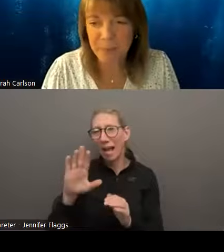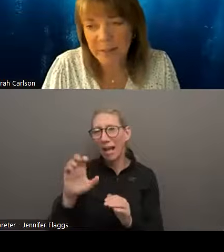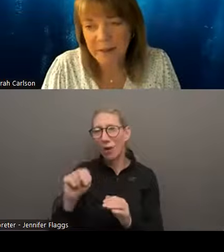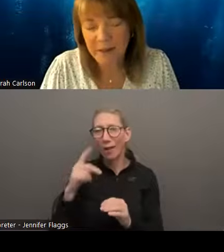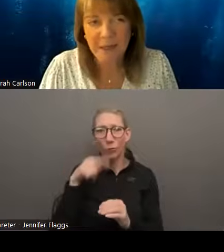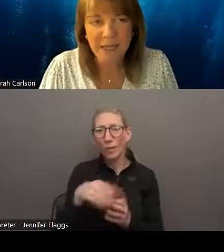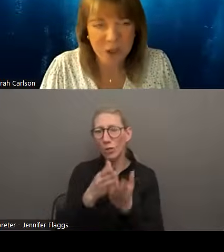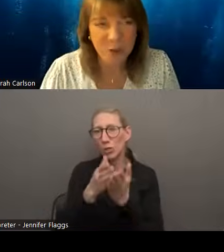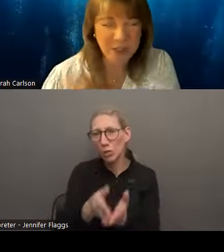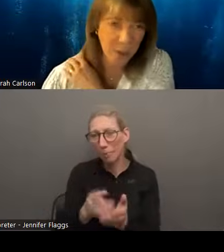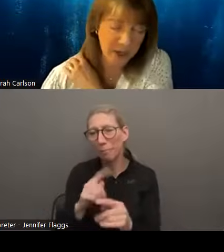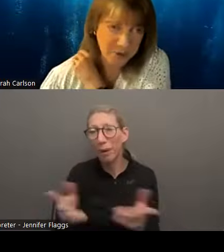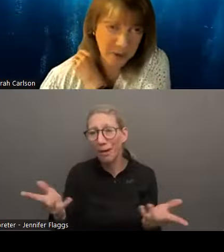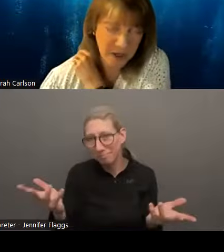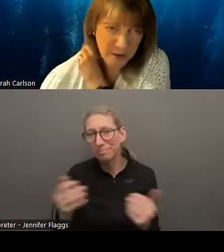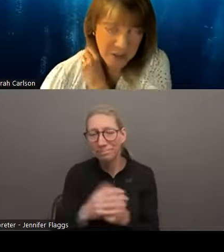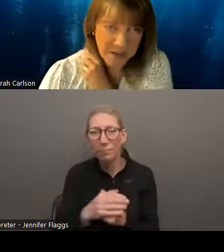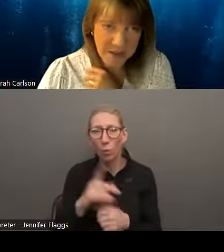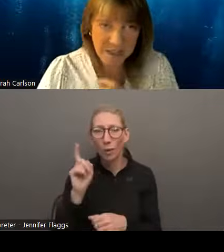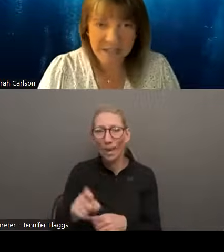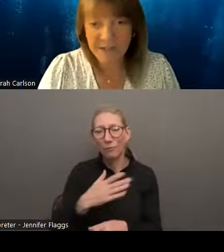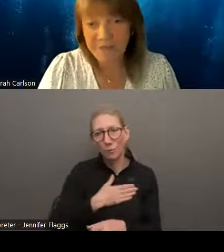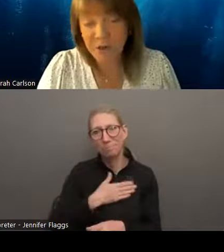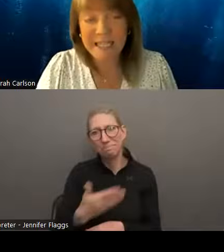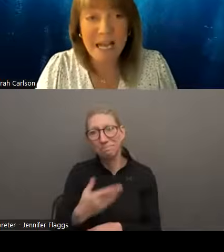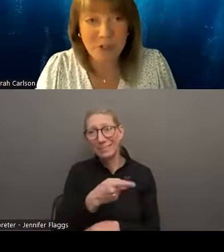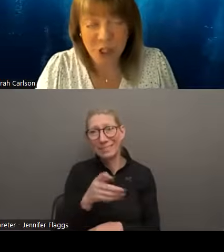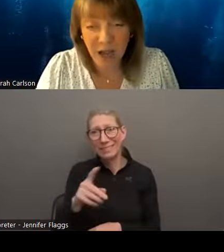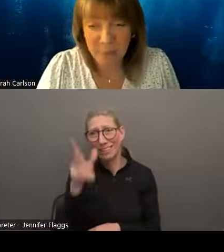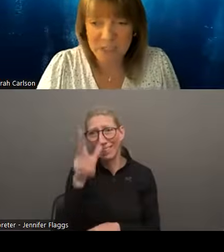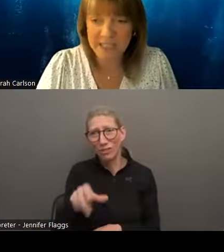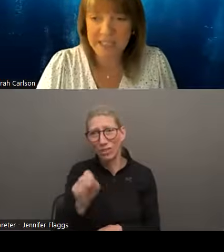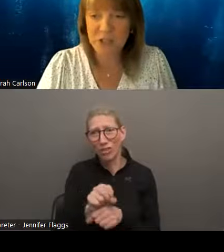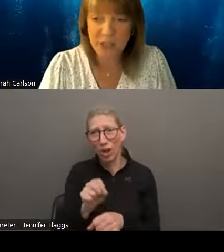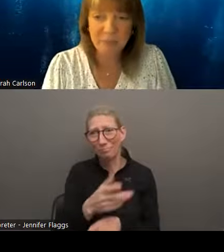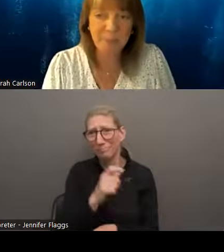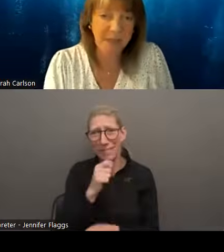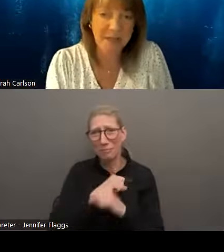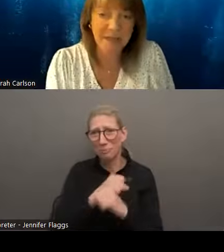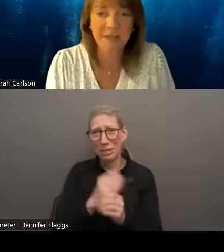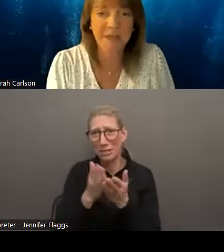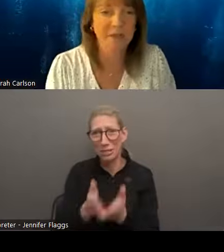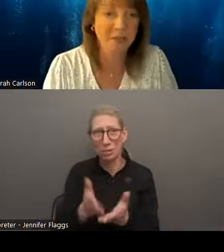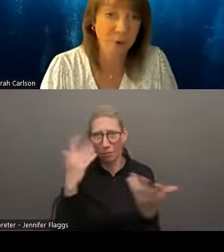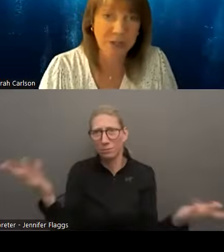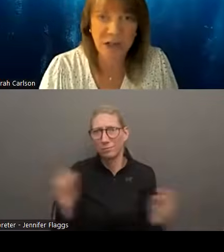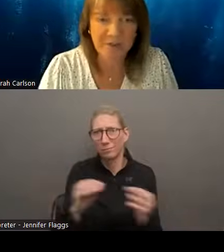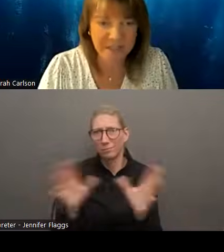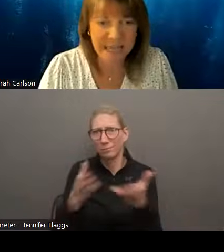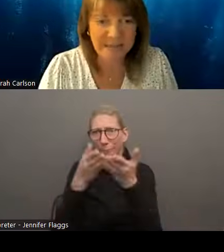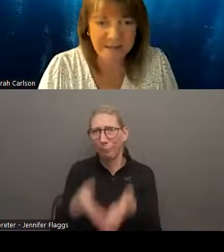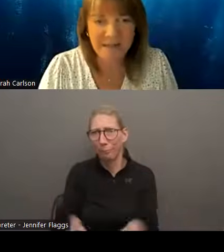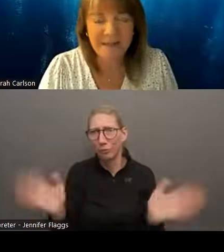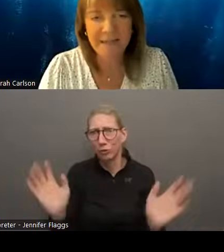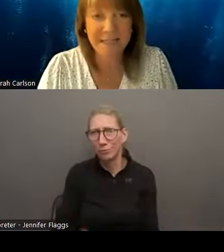ship. But in doing so, we have to acknowledge that he did a fairly lousy job protecting the ship, because the voyage